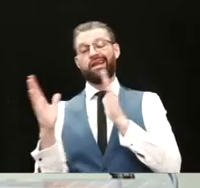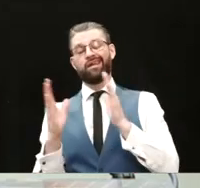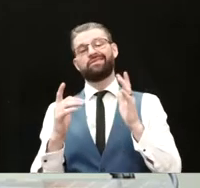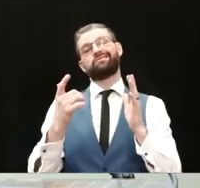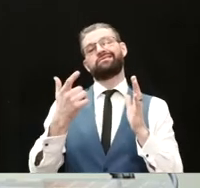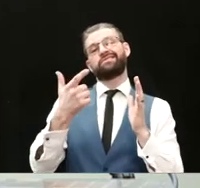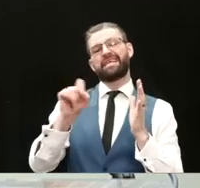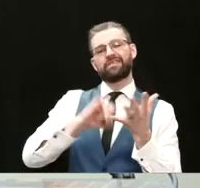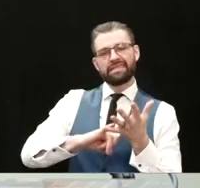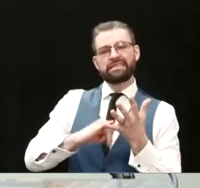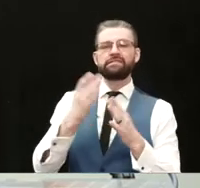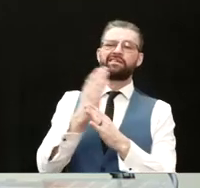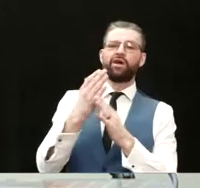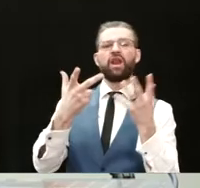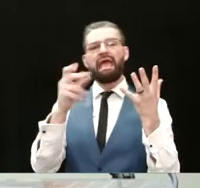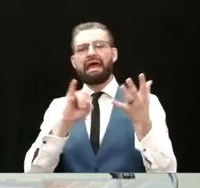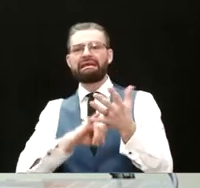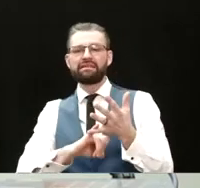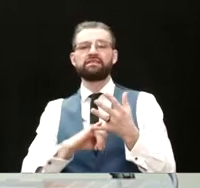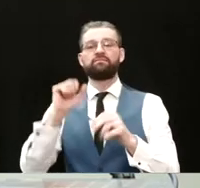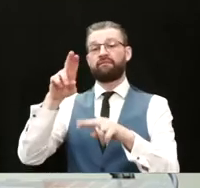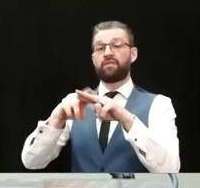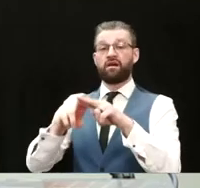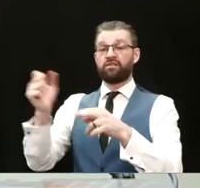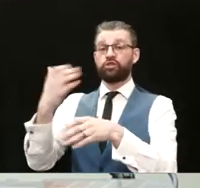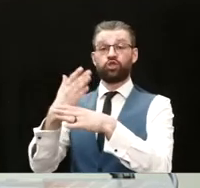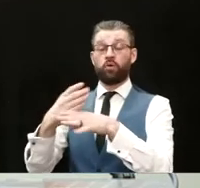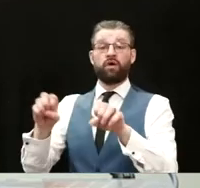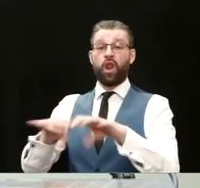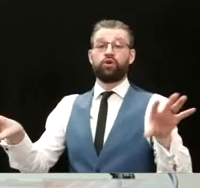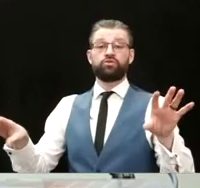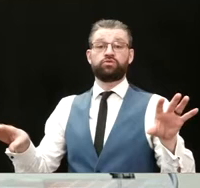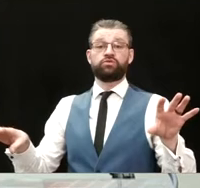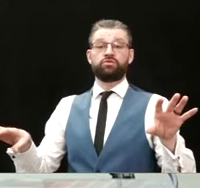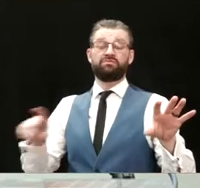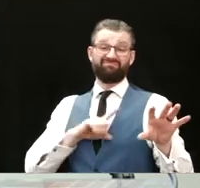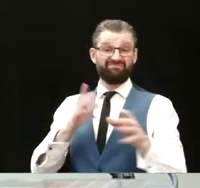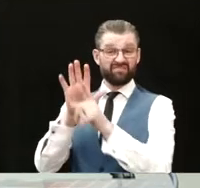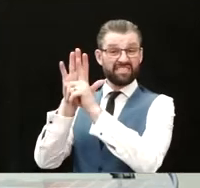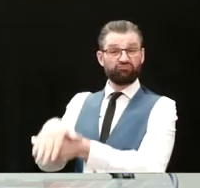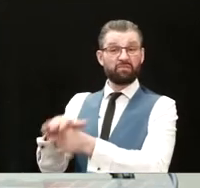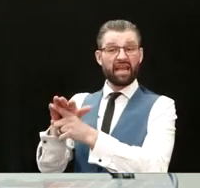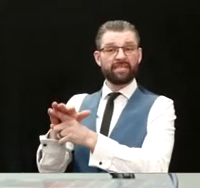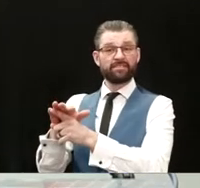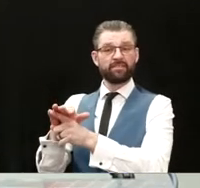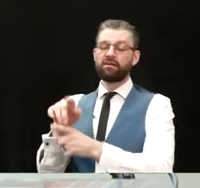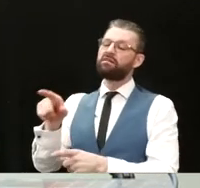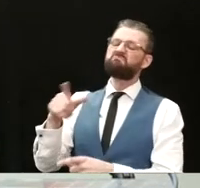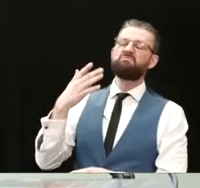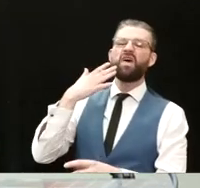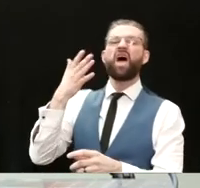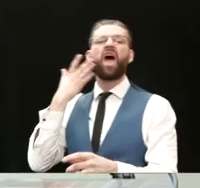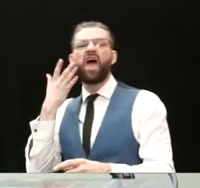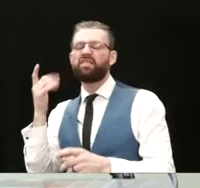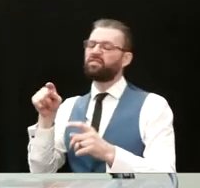early 80s, my dad lost his job due to quota systems and discrimination based on ethnic